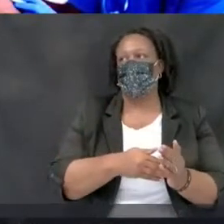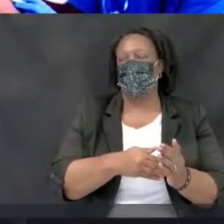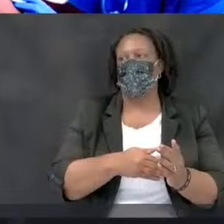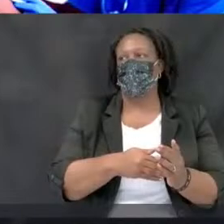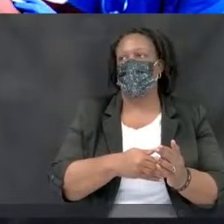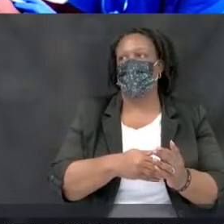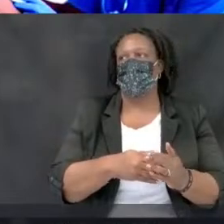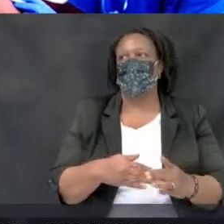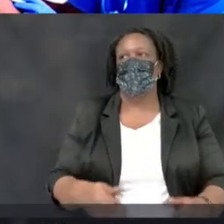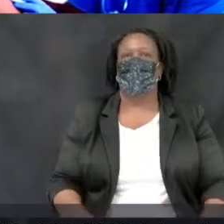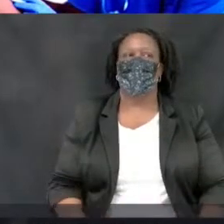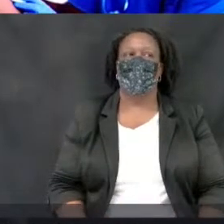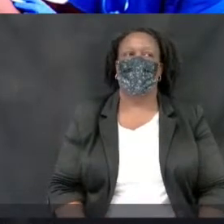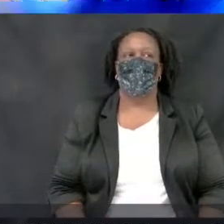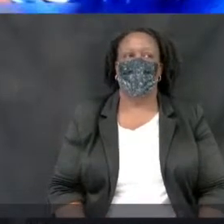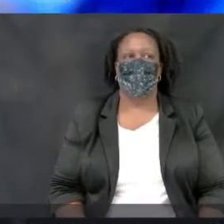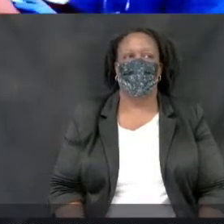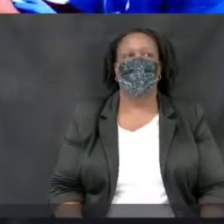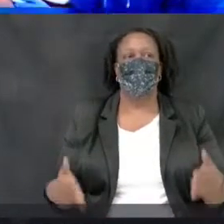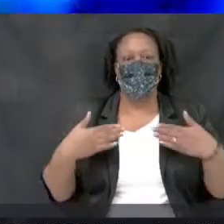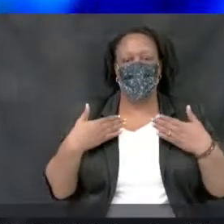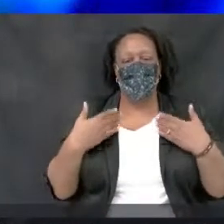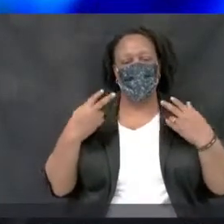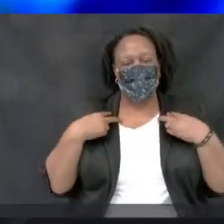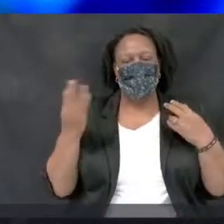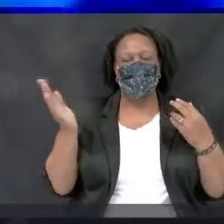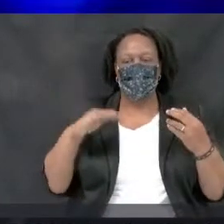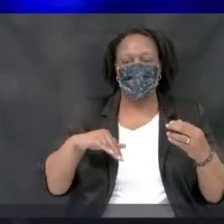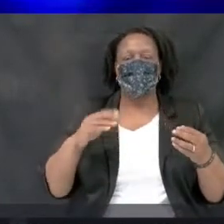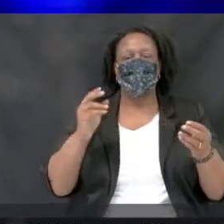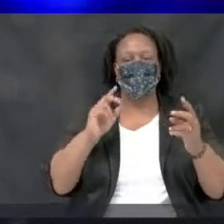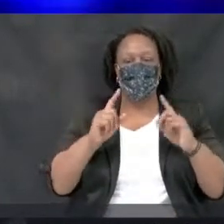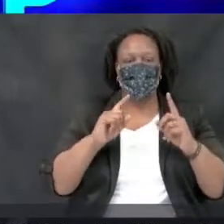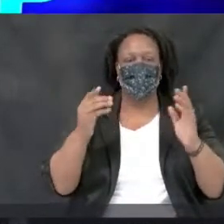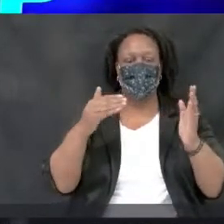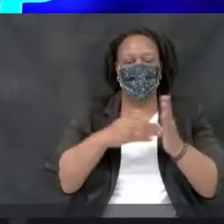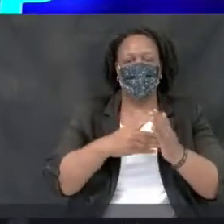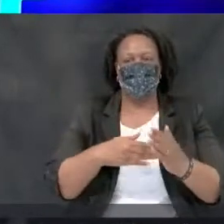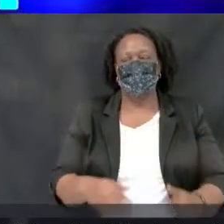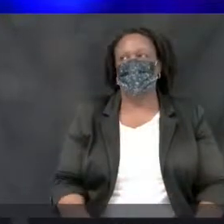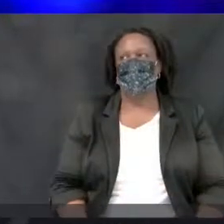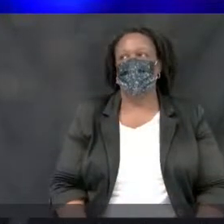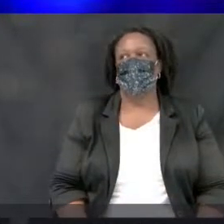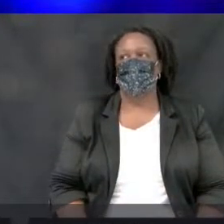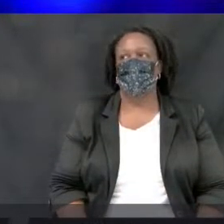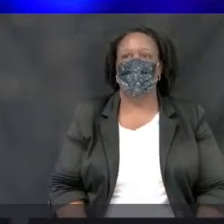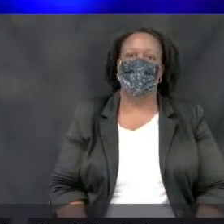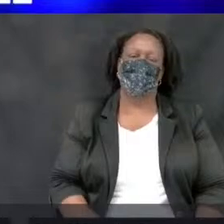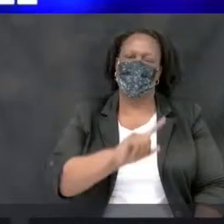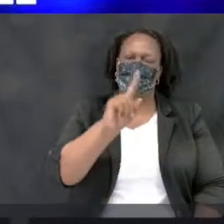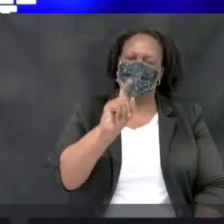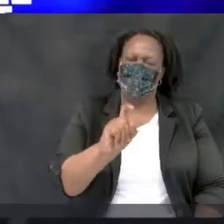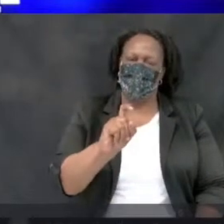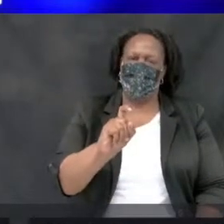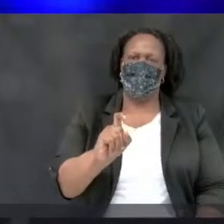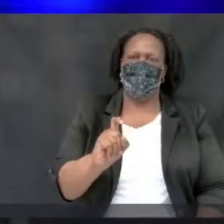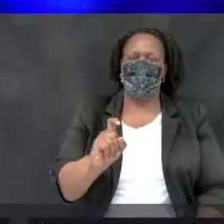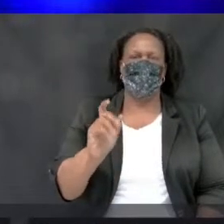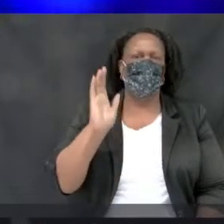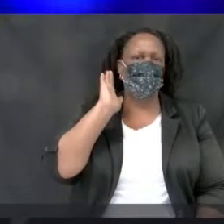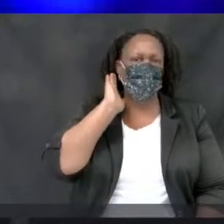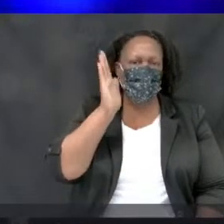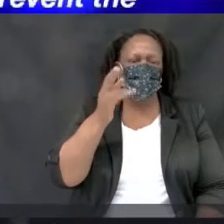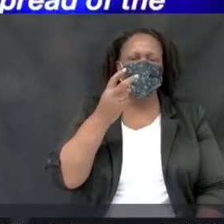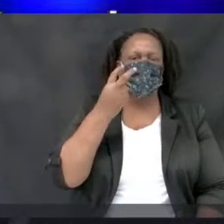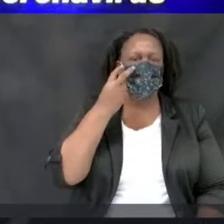me. Hope to get it at the end. So the question that is being asked is, will we see